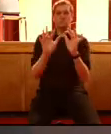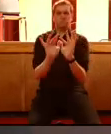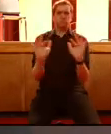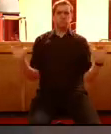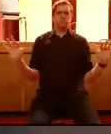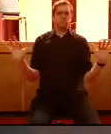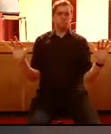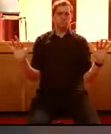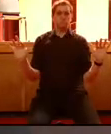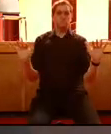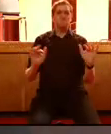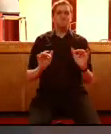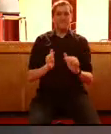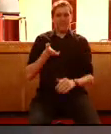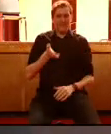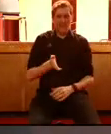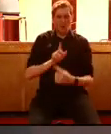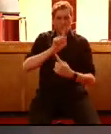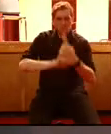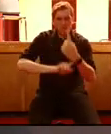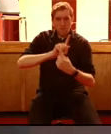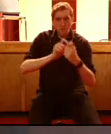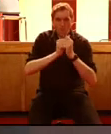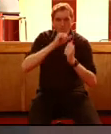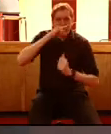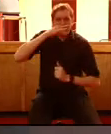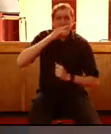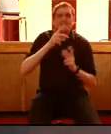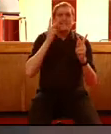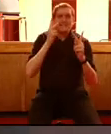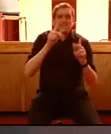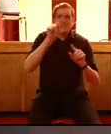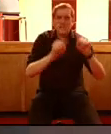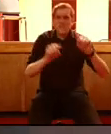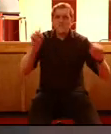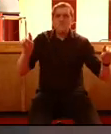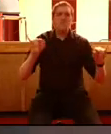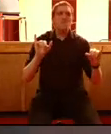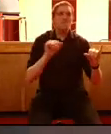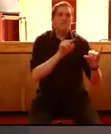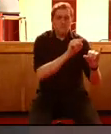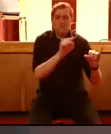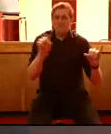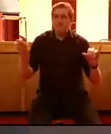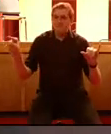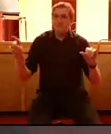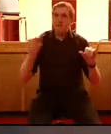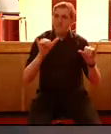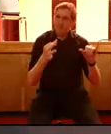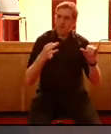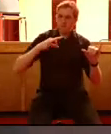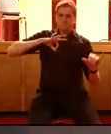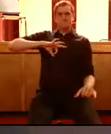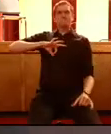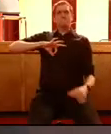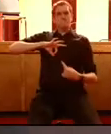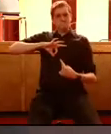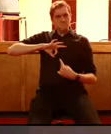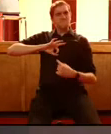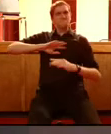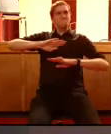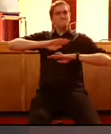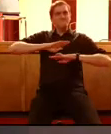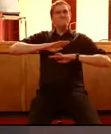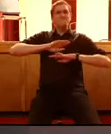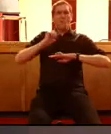there with the kids, seeing the differences from all of them will definitely help me meet the needs